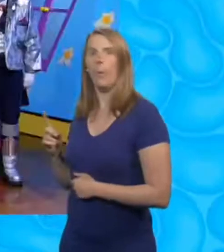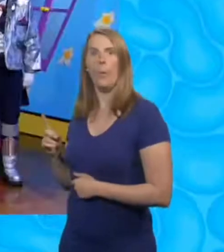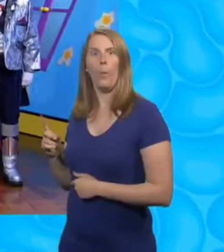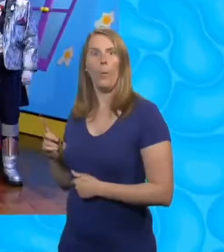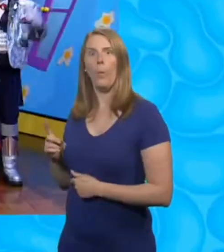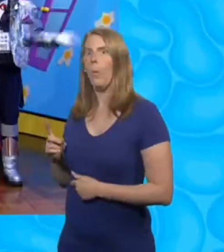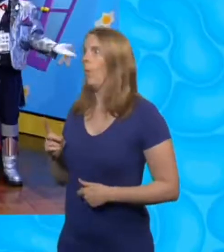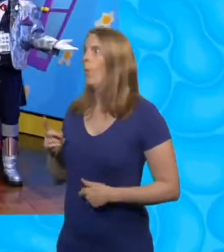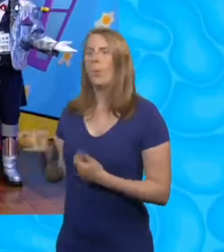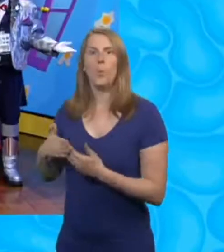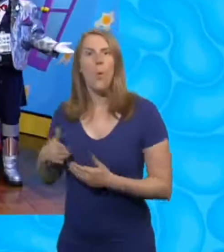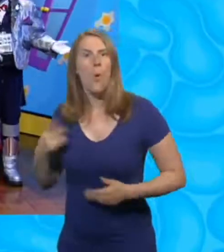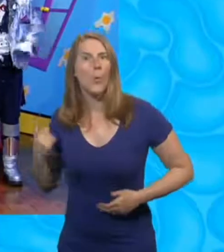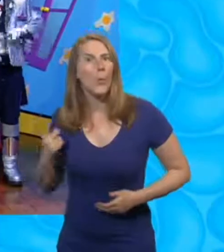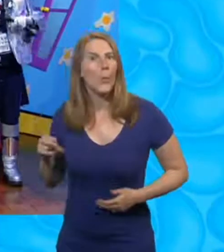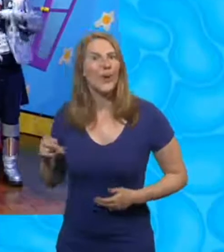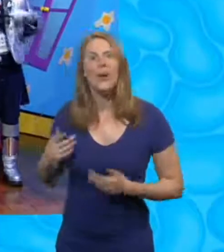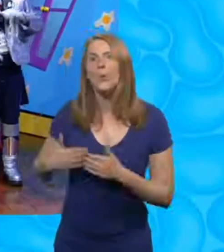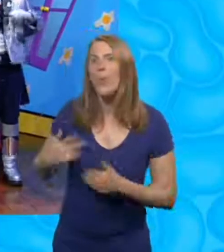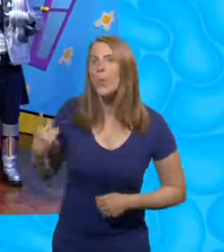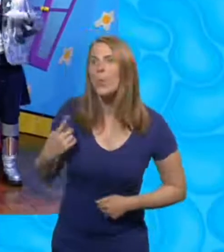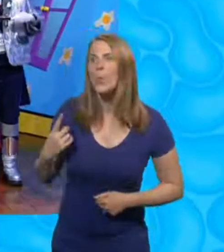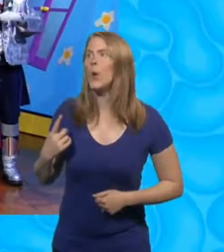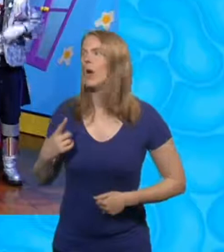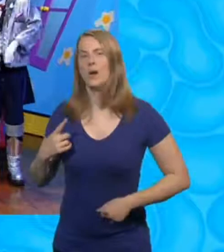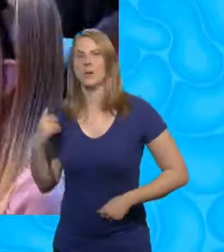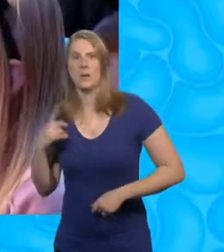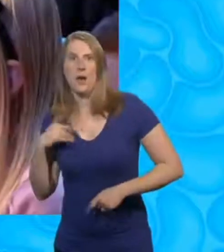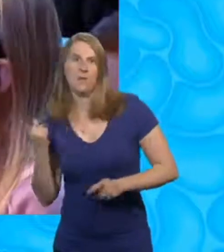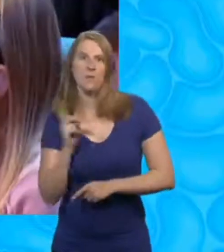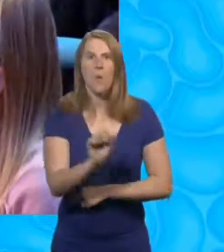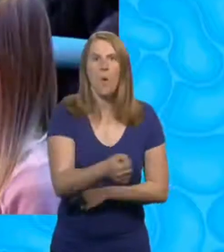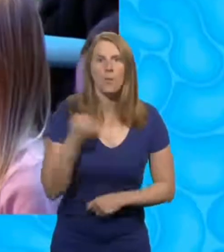Who's at the door? Who's at the door? Someone better answer it.